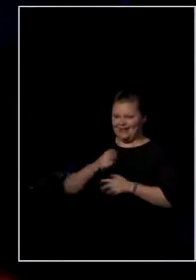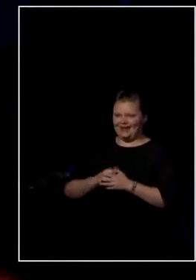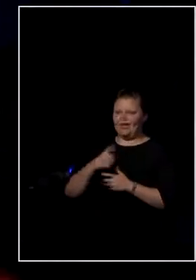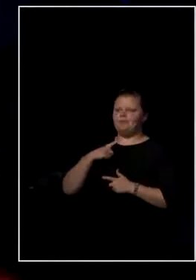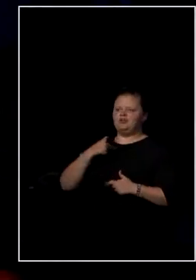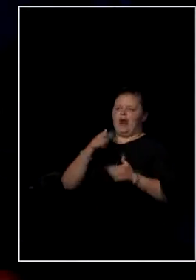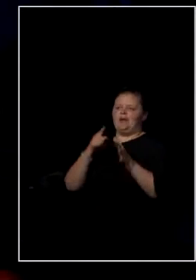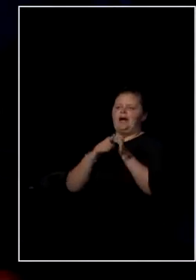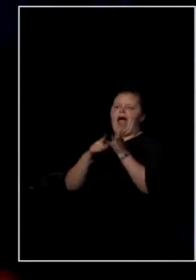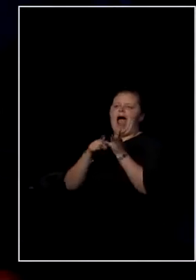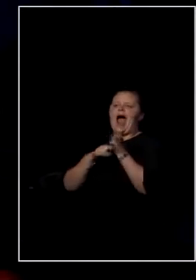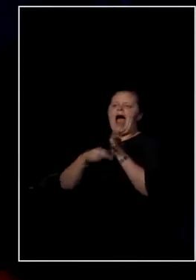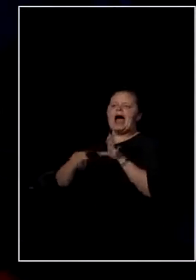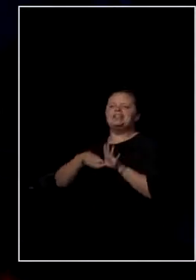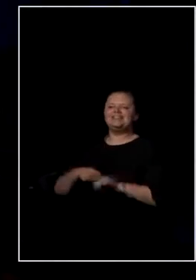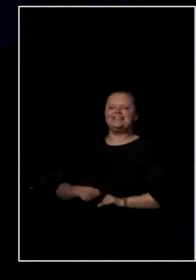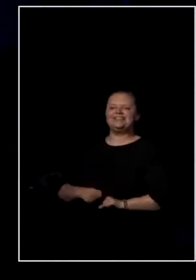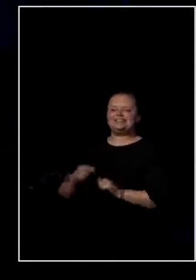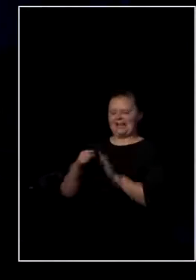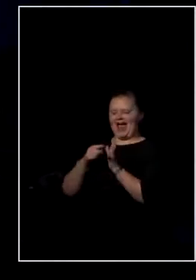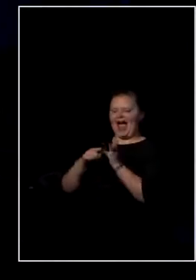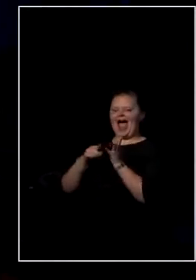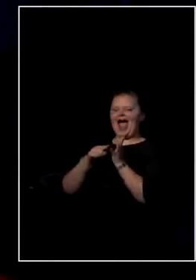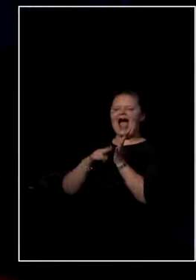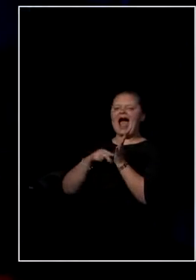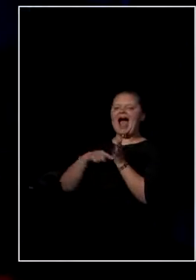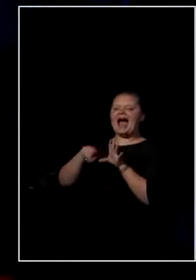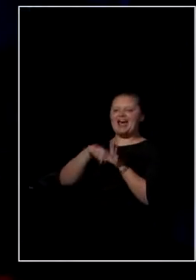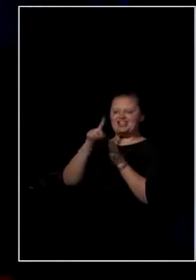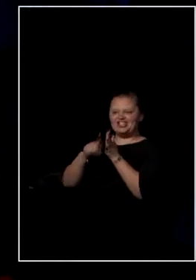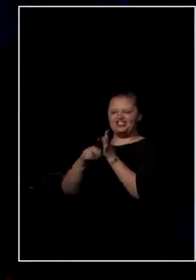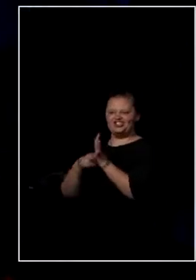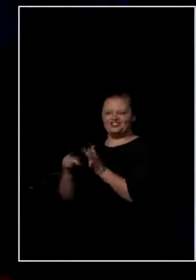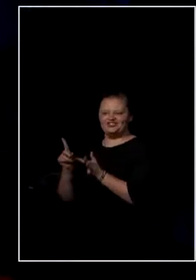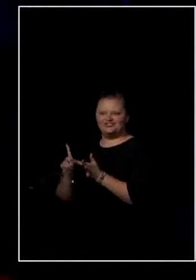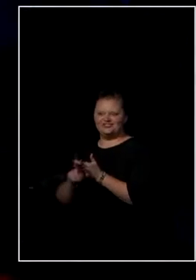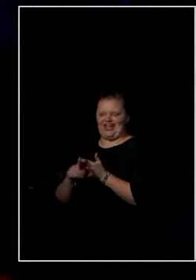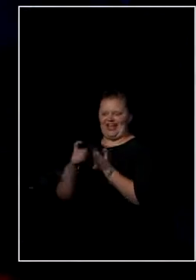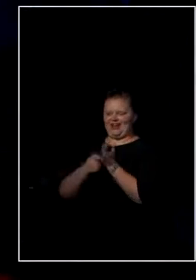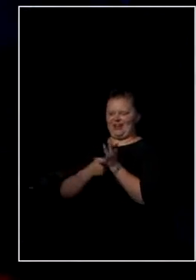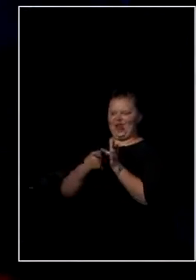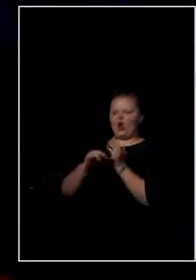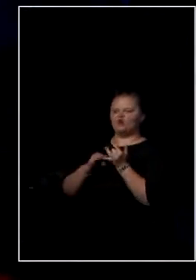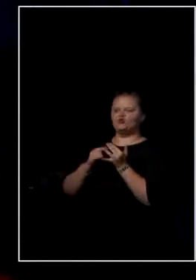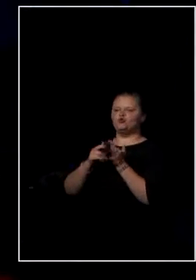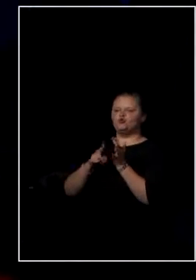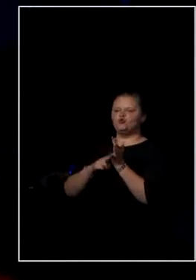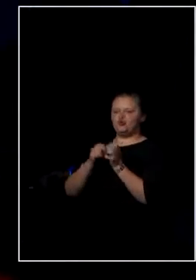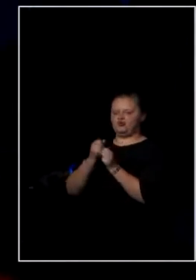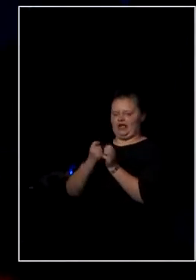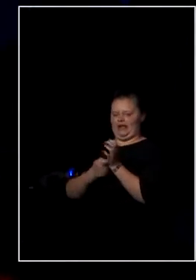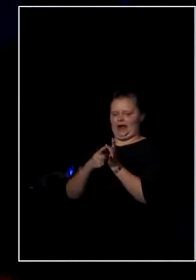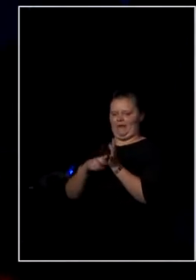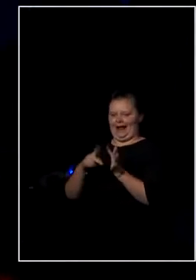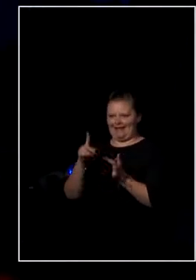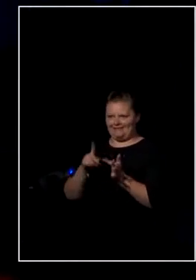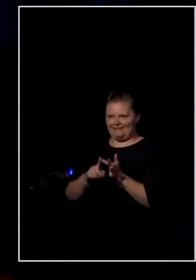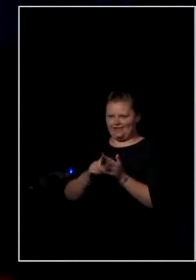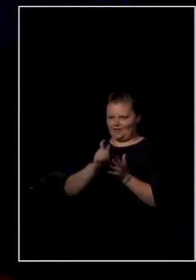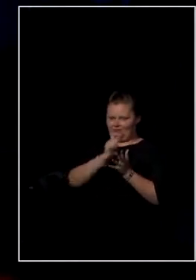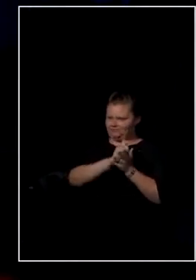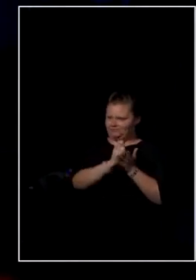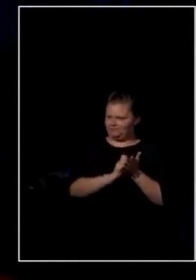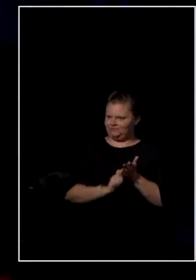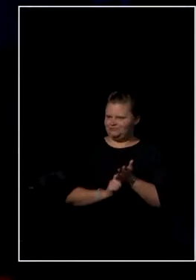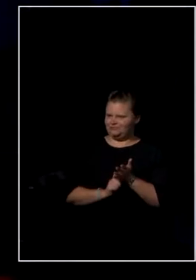Rosen. I know, she's Auntie Jane. Auntie Jane Rosengrave, the book, this piece that you wrote, and you wrote it